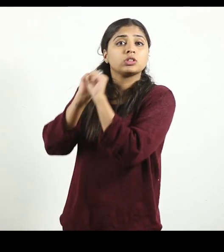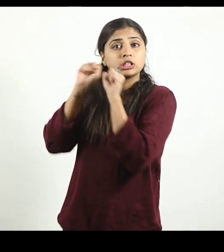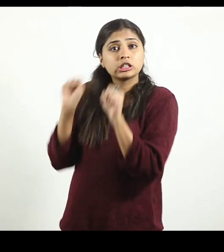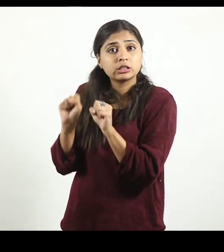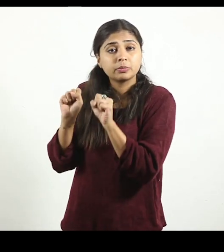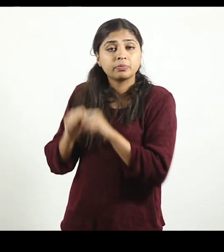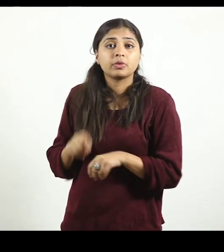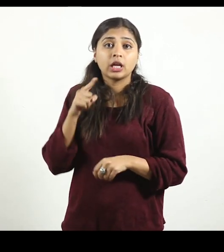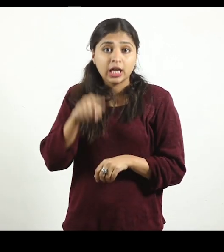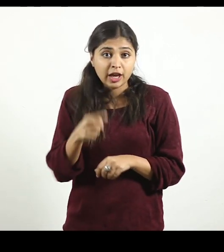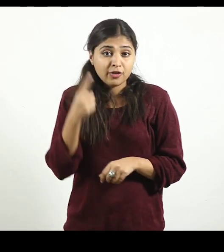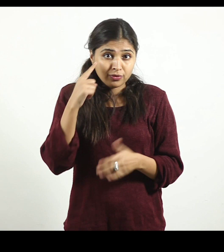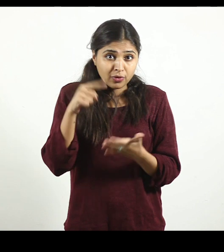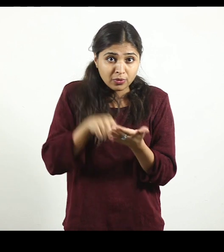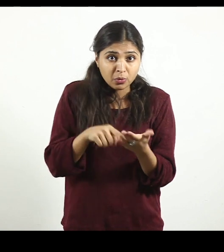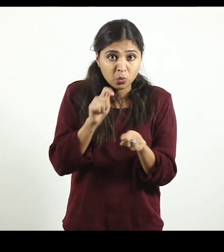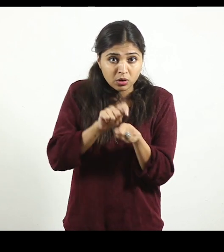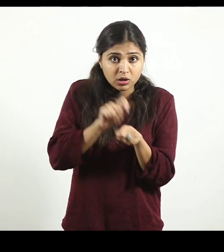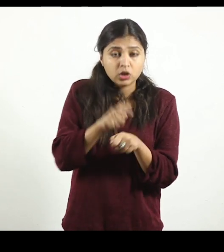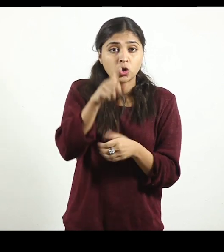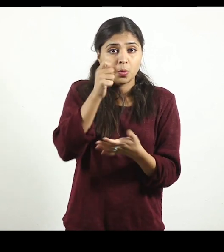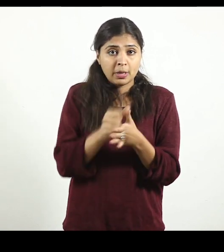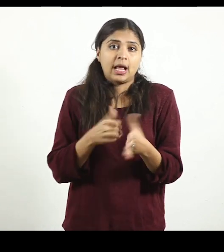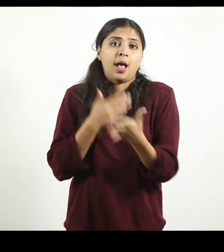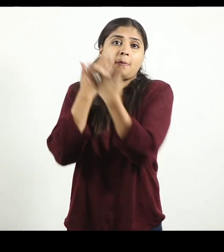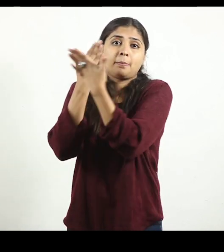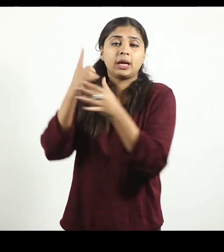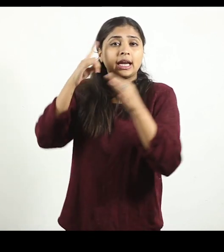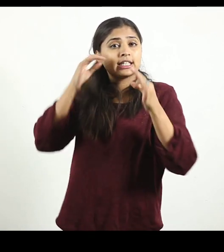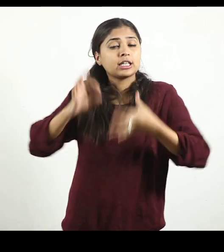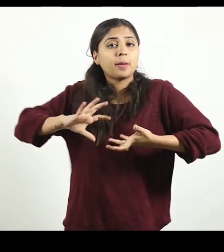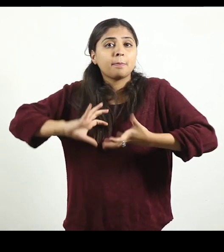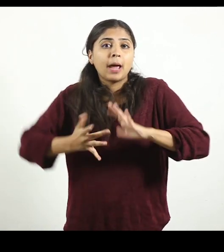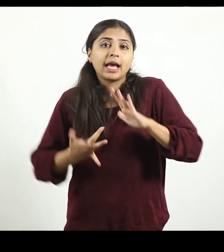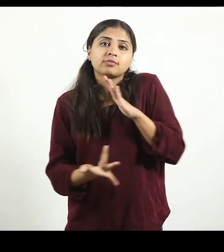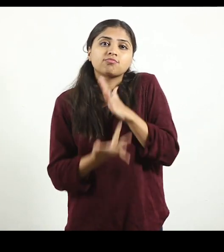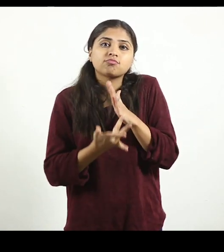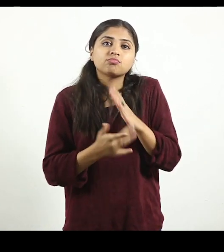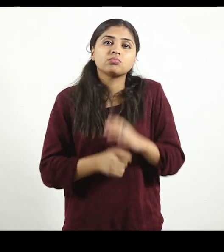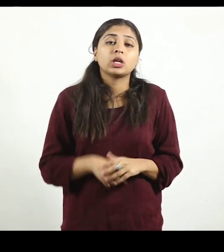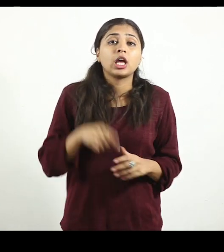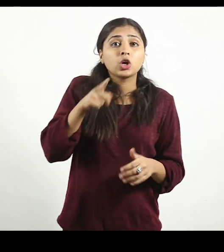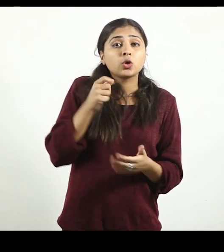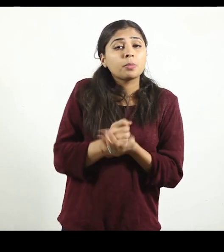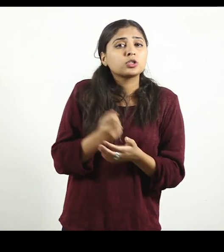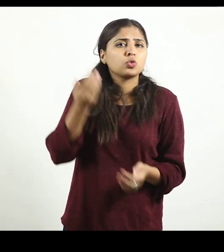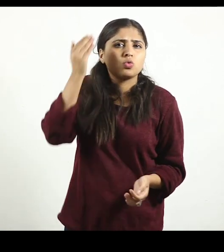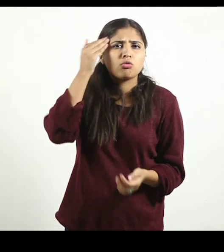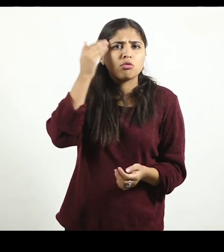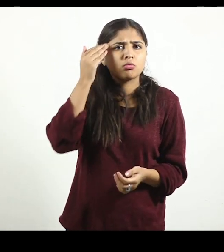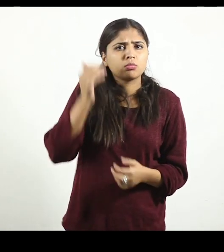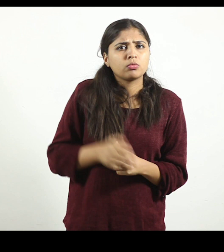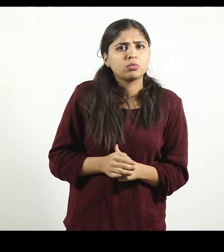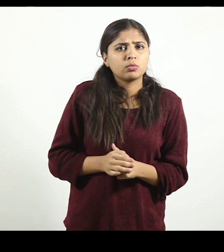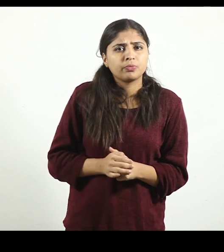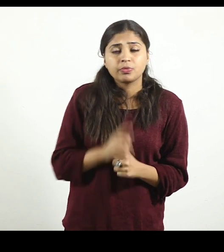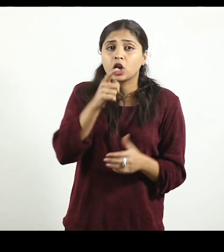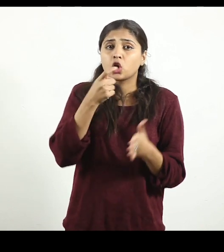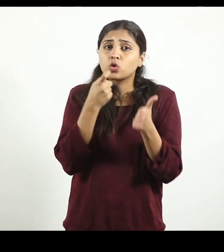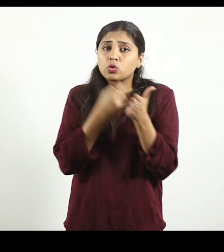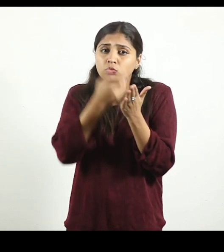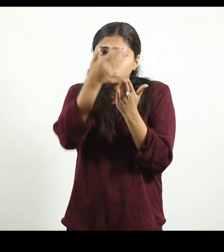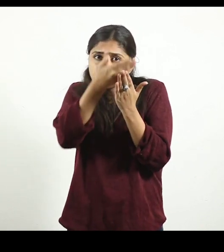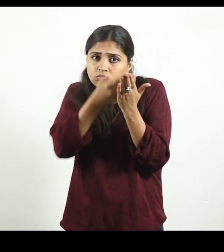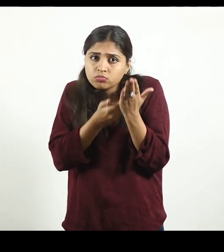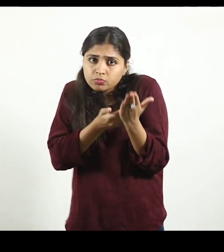the rule-based decision-making processes and how to follow it so that it is easy to make decision. To